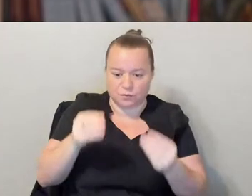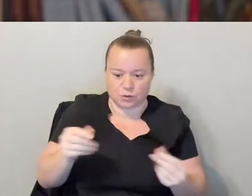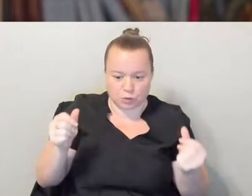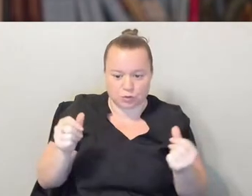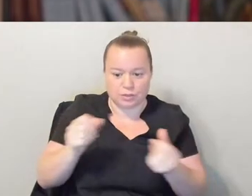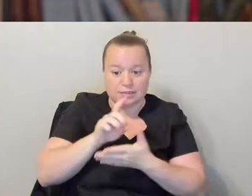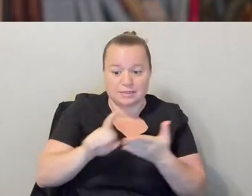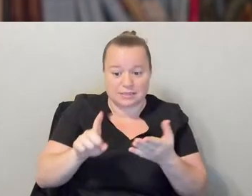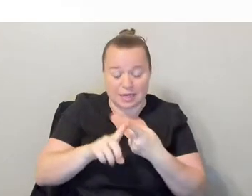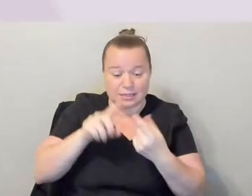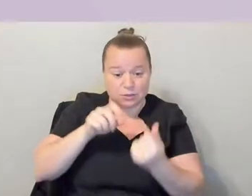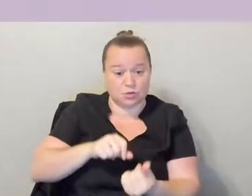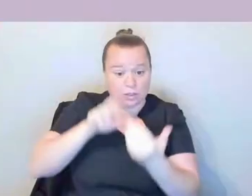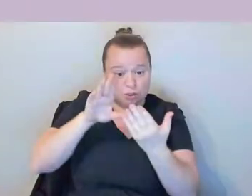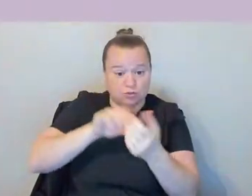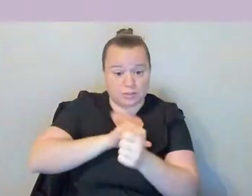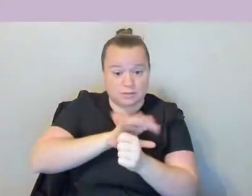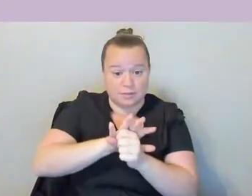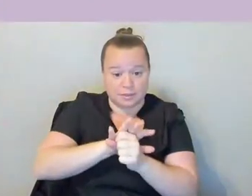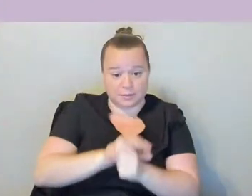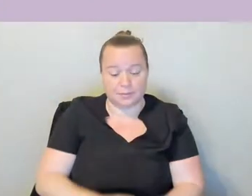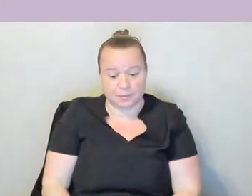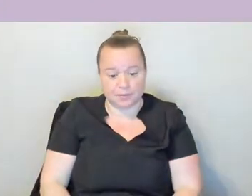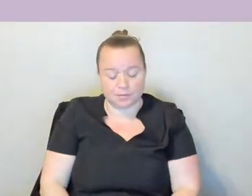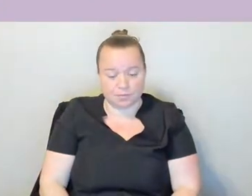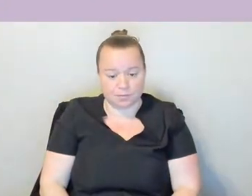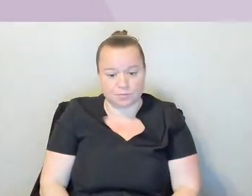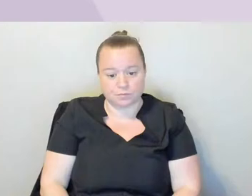to address the pandemic.